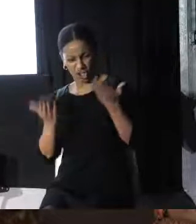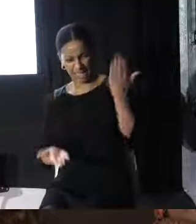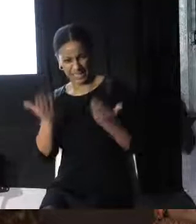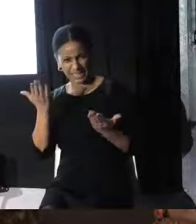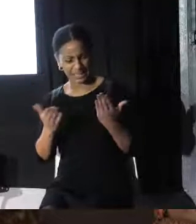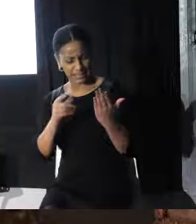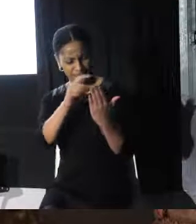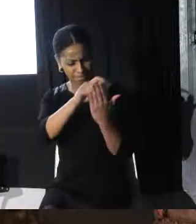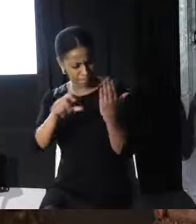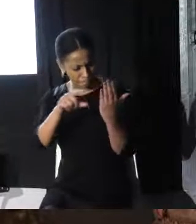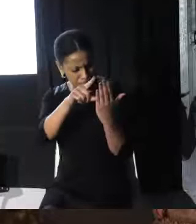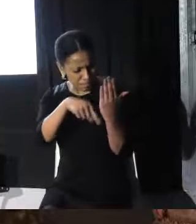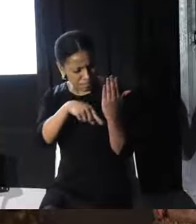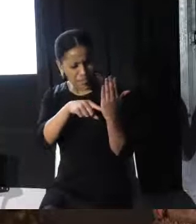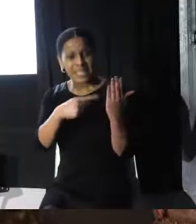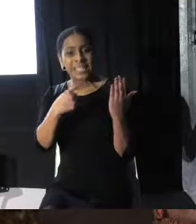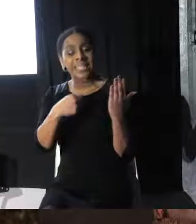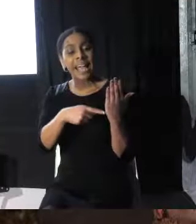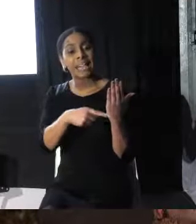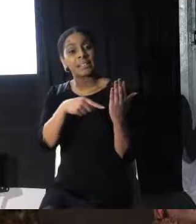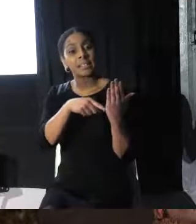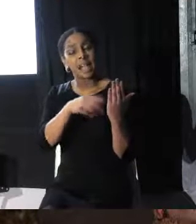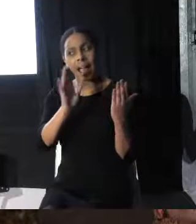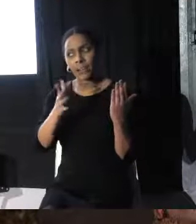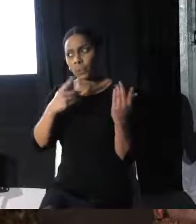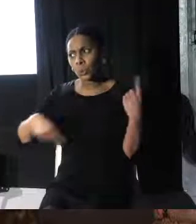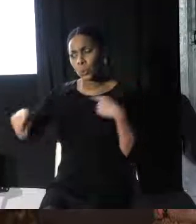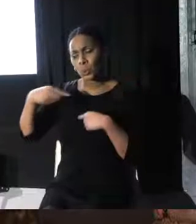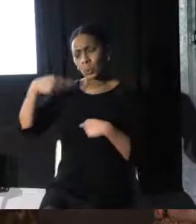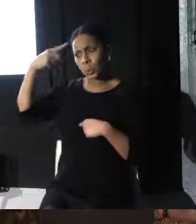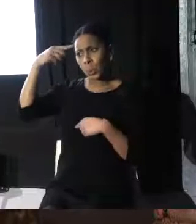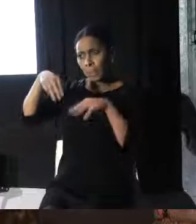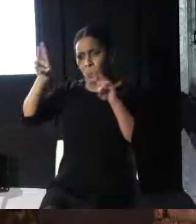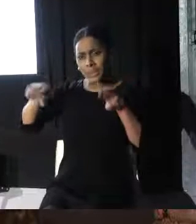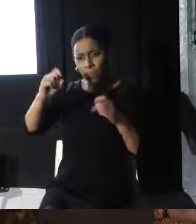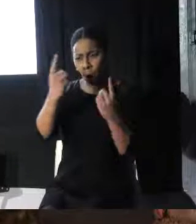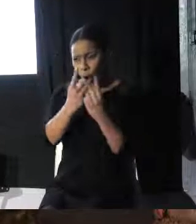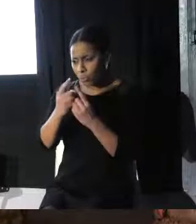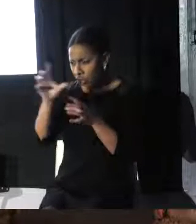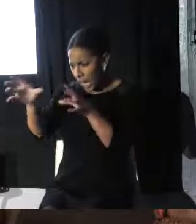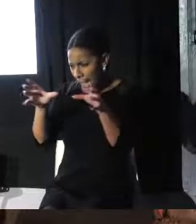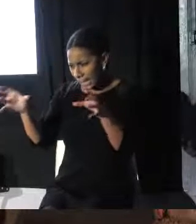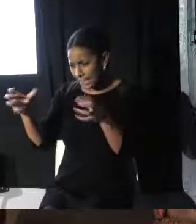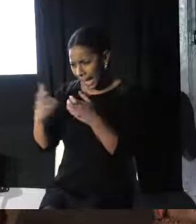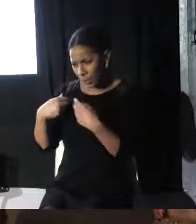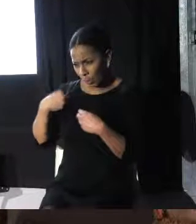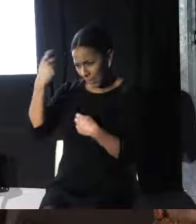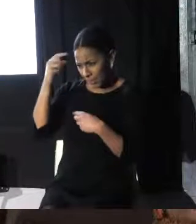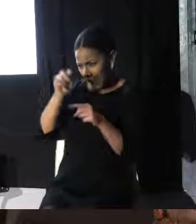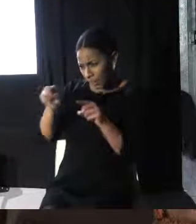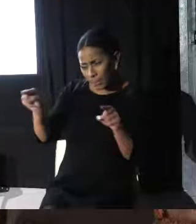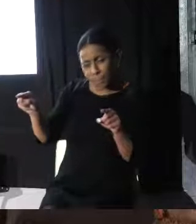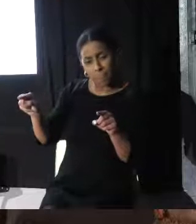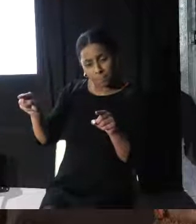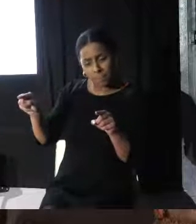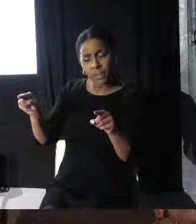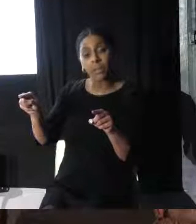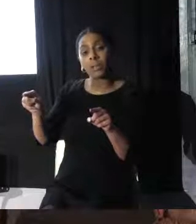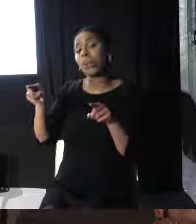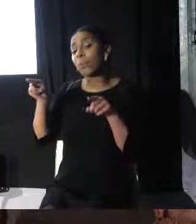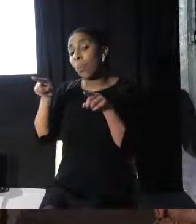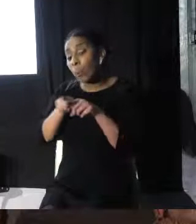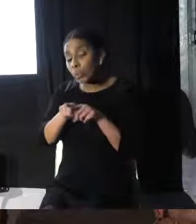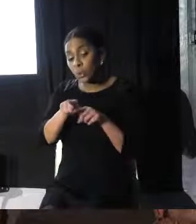should inform assessments of how we think about objects in museums. But importantly, it said that